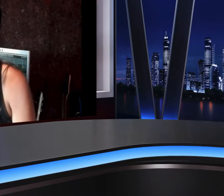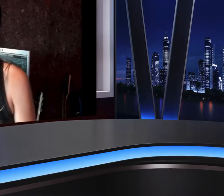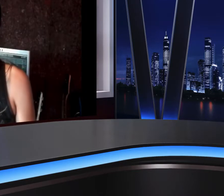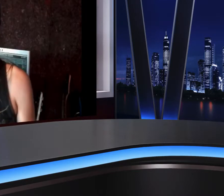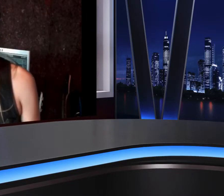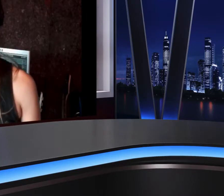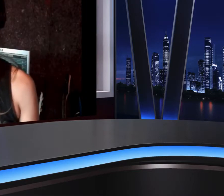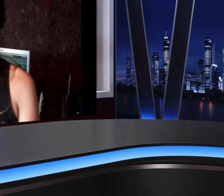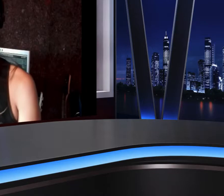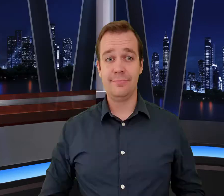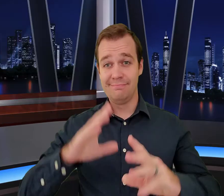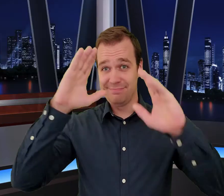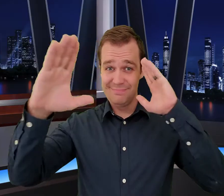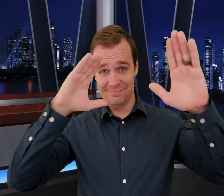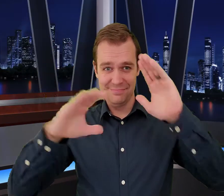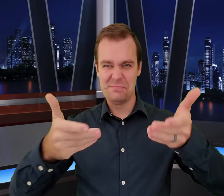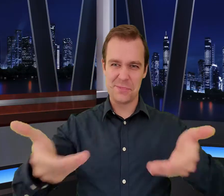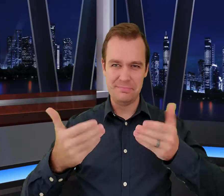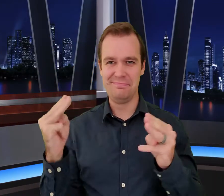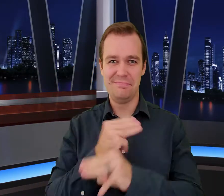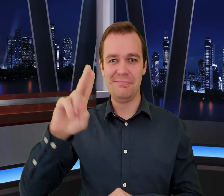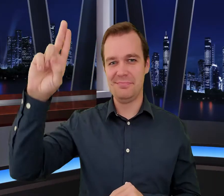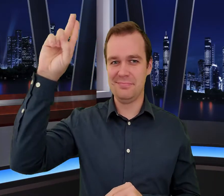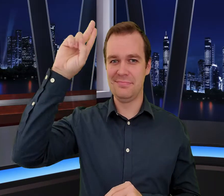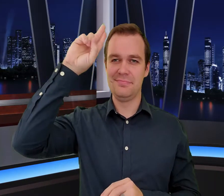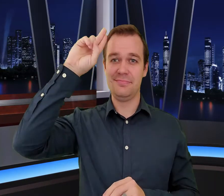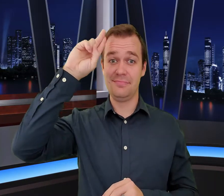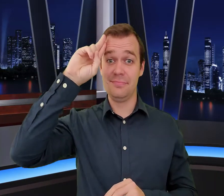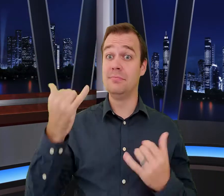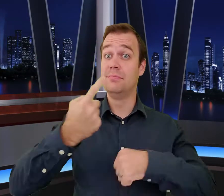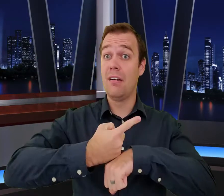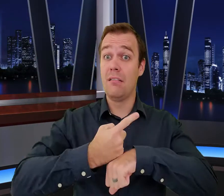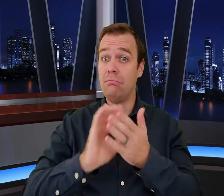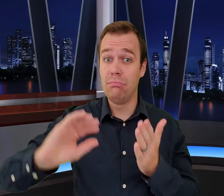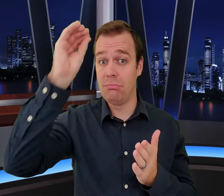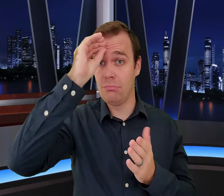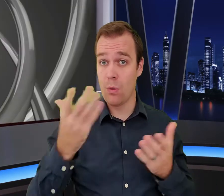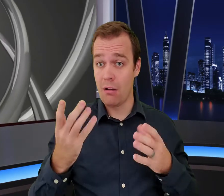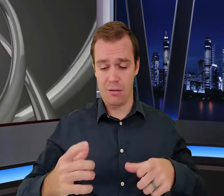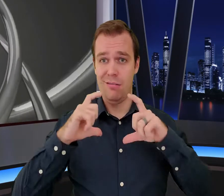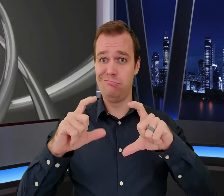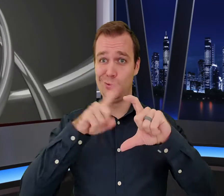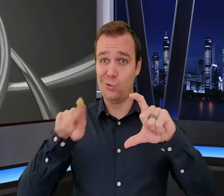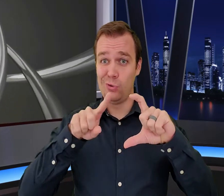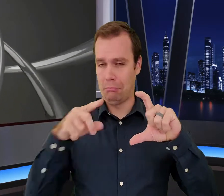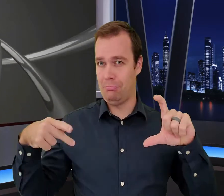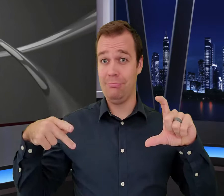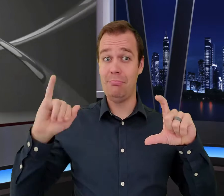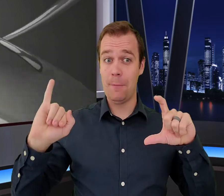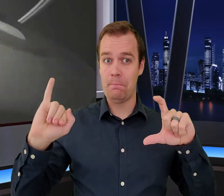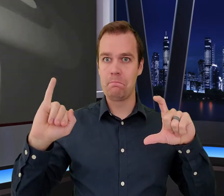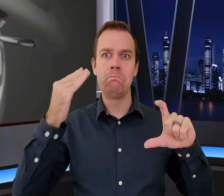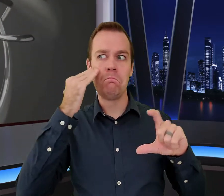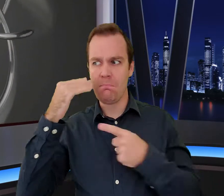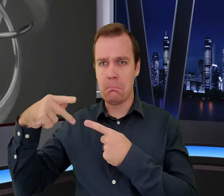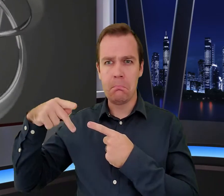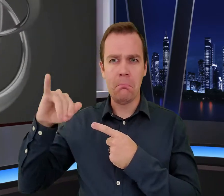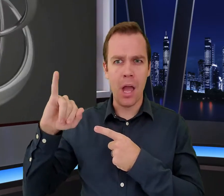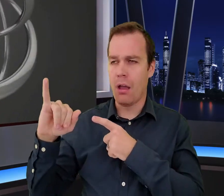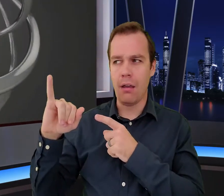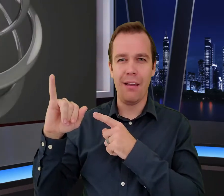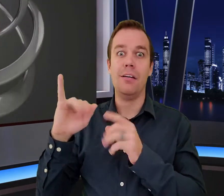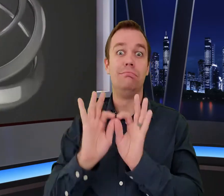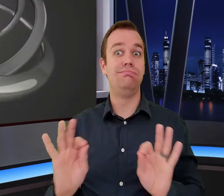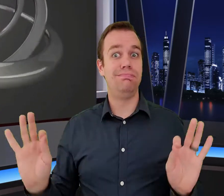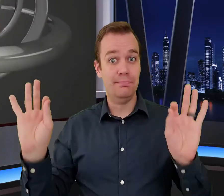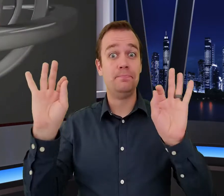math easy. Hi friends, welcome to Math Uncle. Today we'll be learning about circle and pi, and knowing